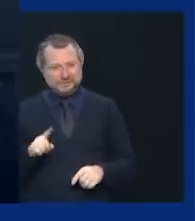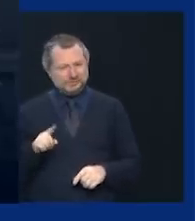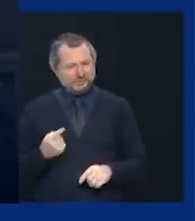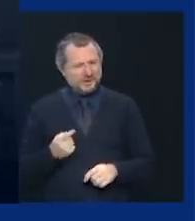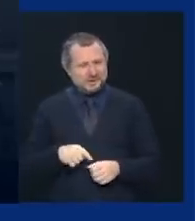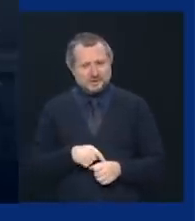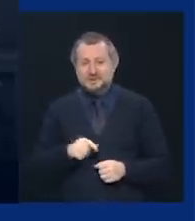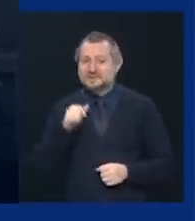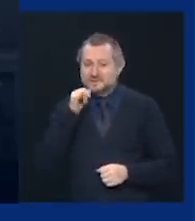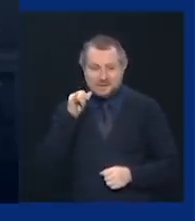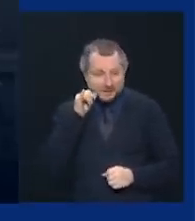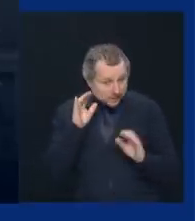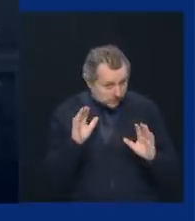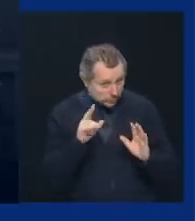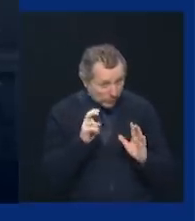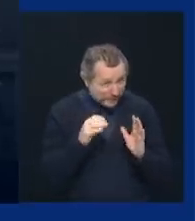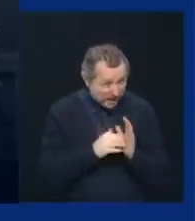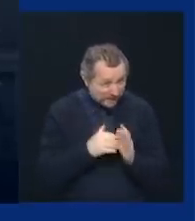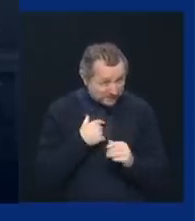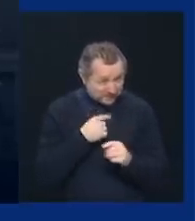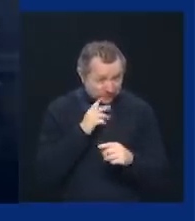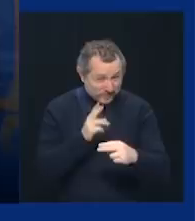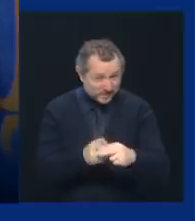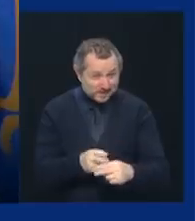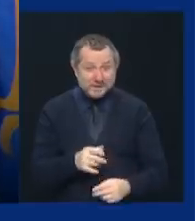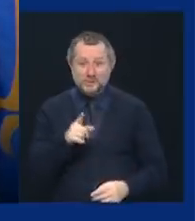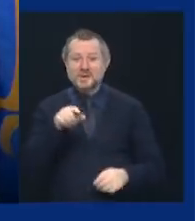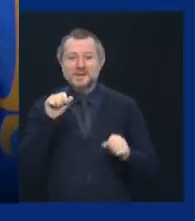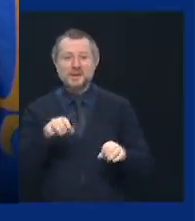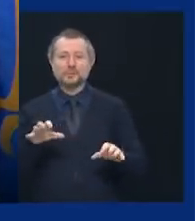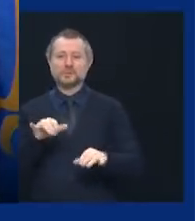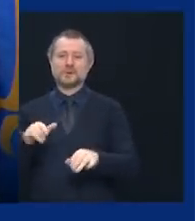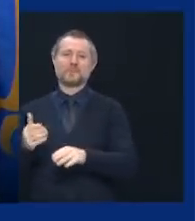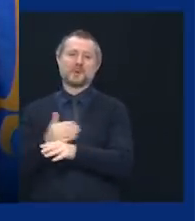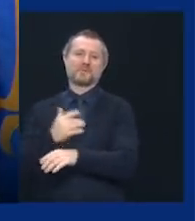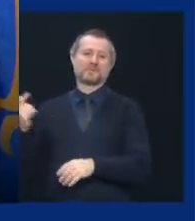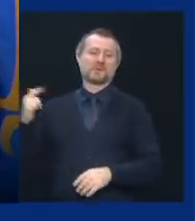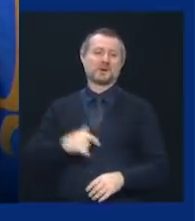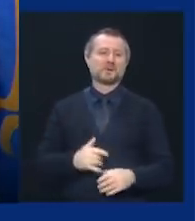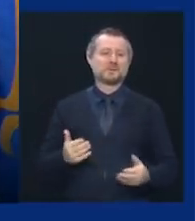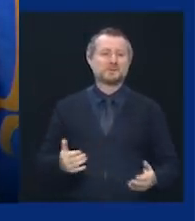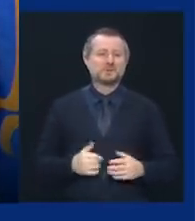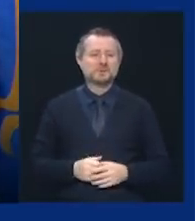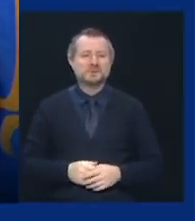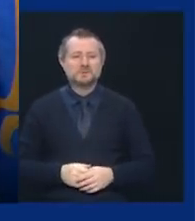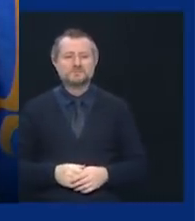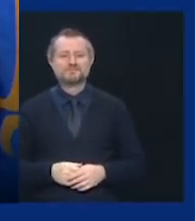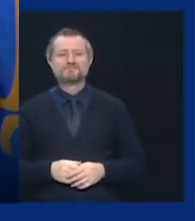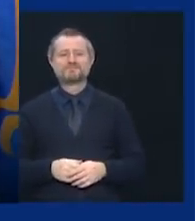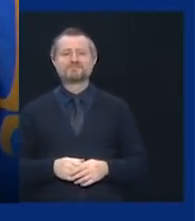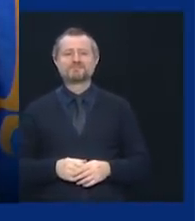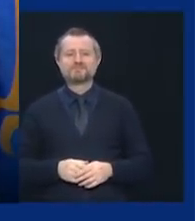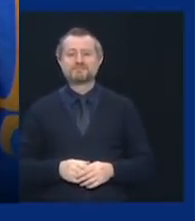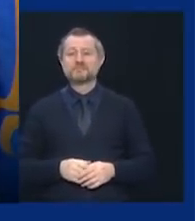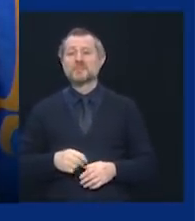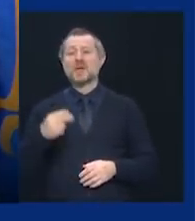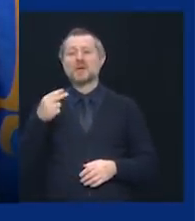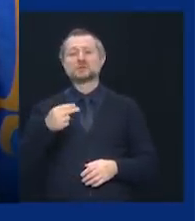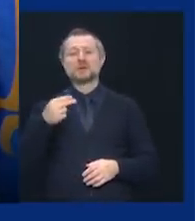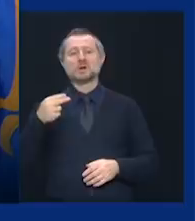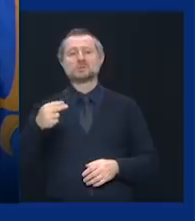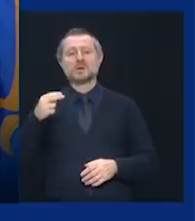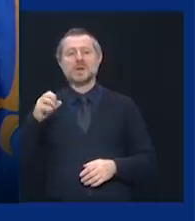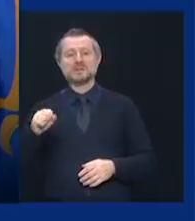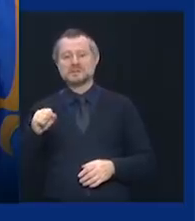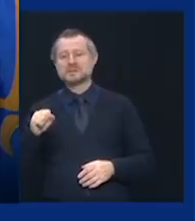yesterday. Test travelers before they come. That HHS and